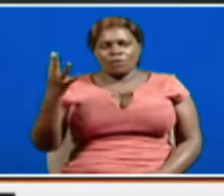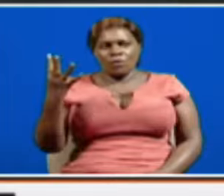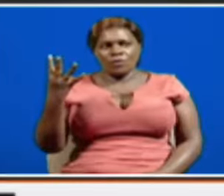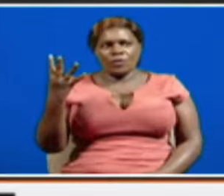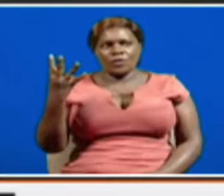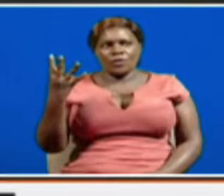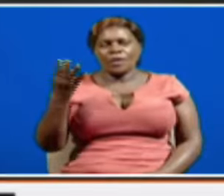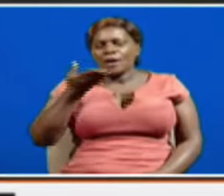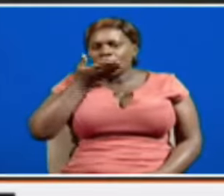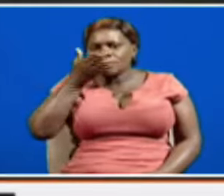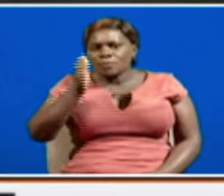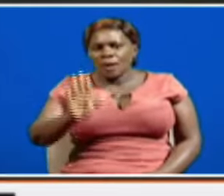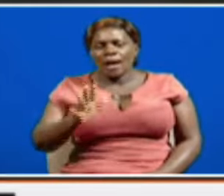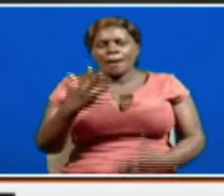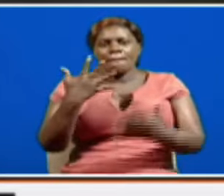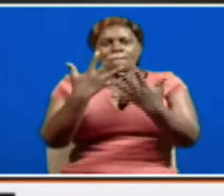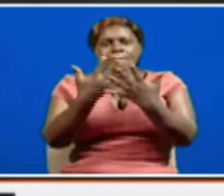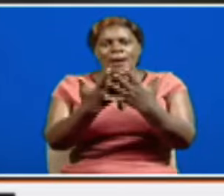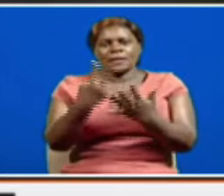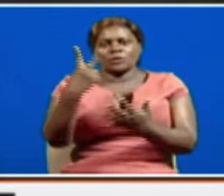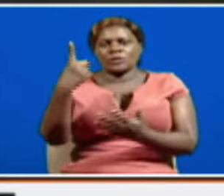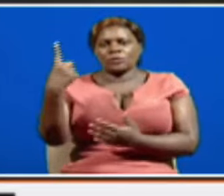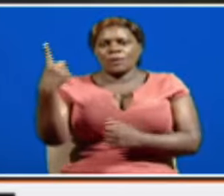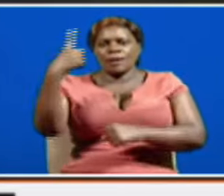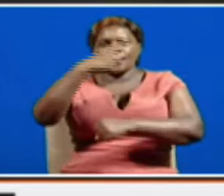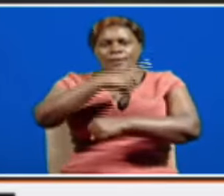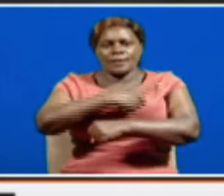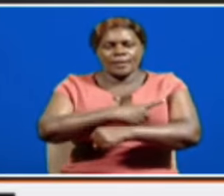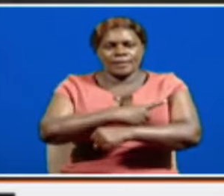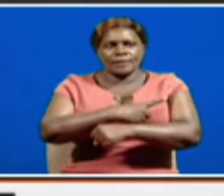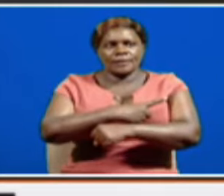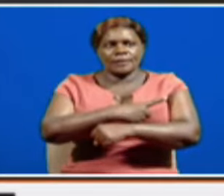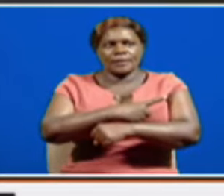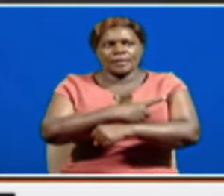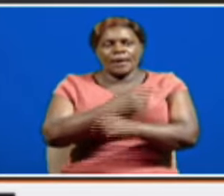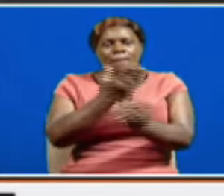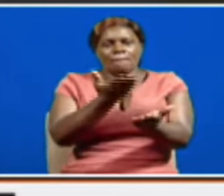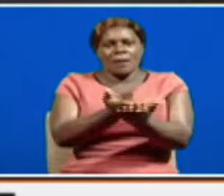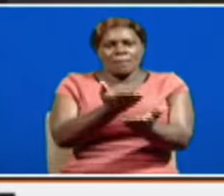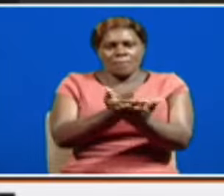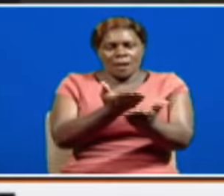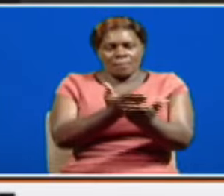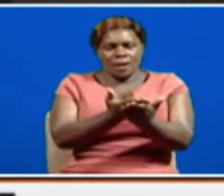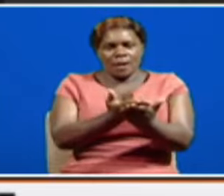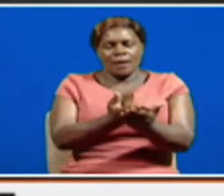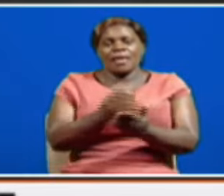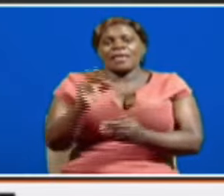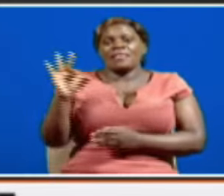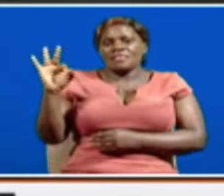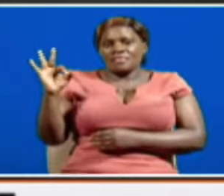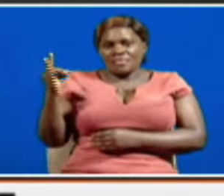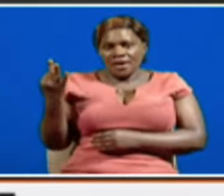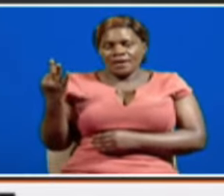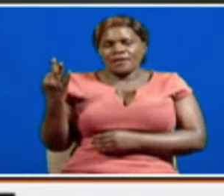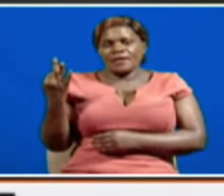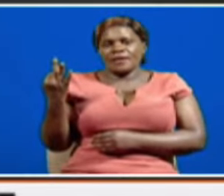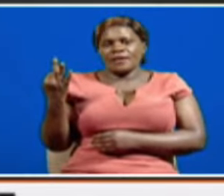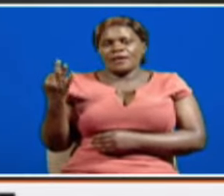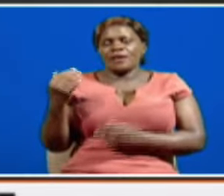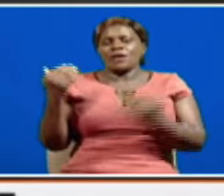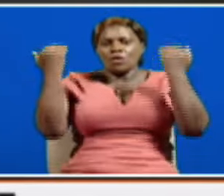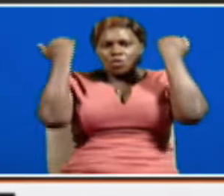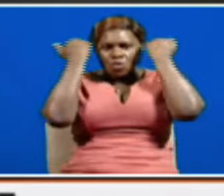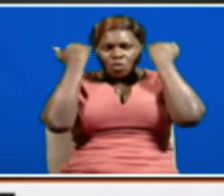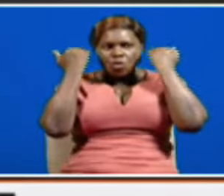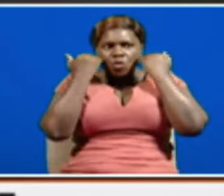the fourth respondent, they will be held for the 21 days that applicant has applied for. For the third respondent, the court has